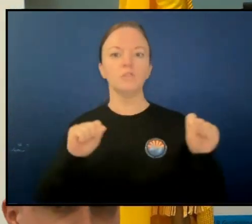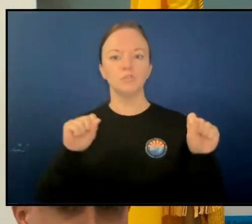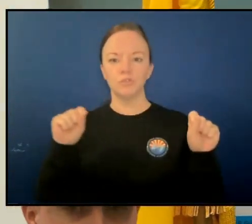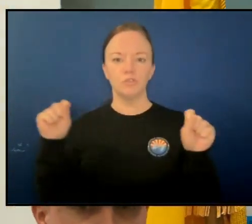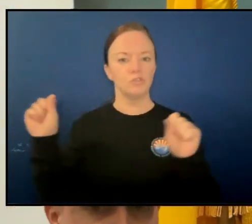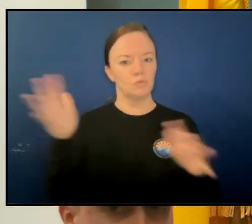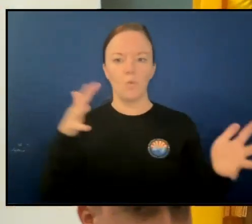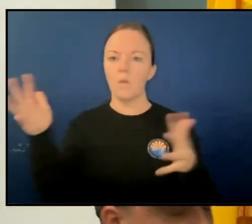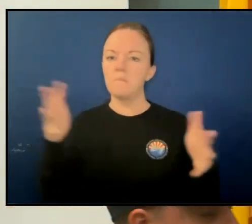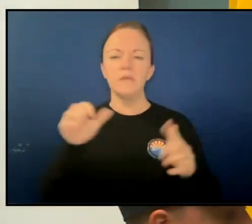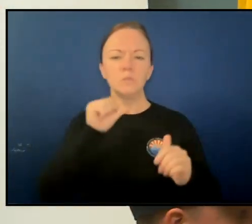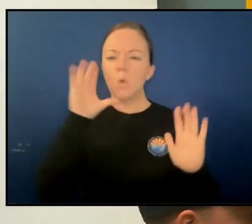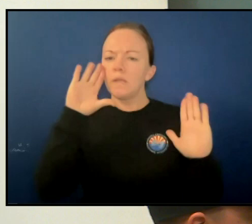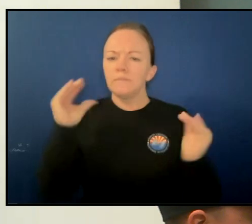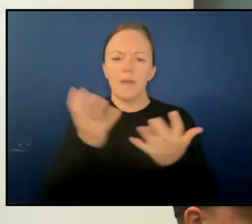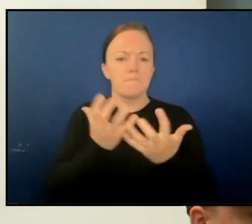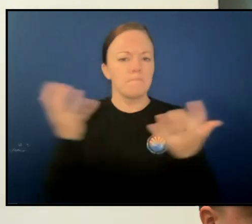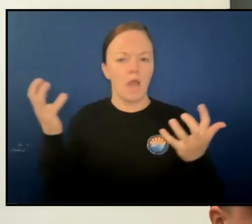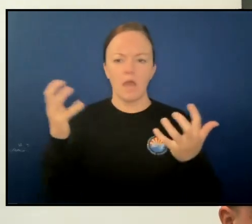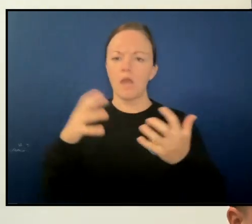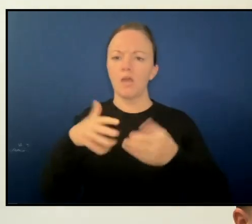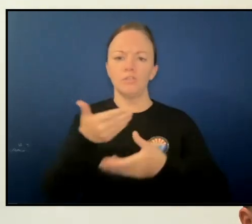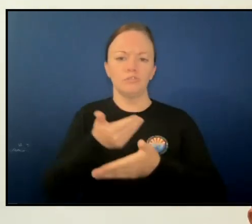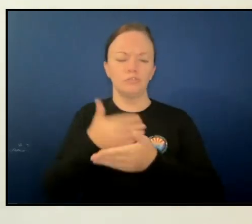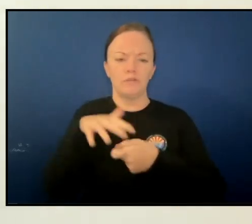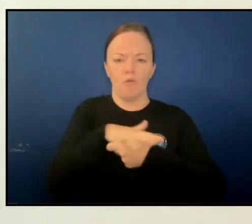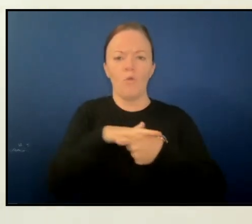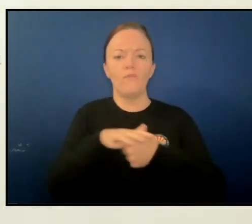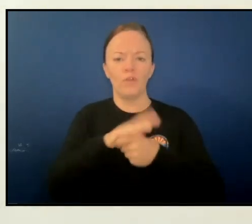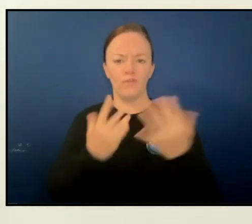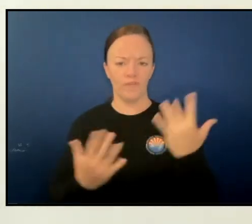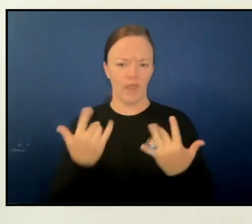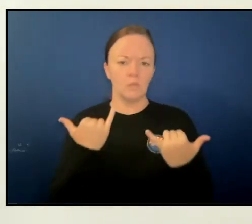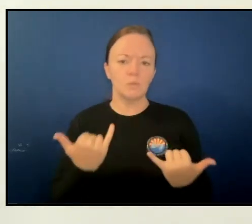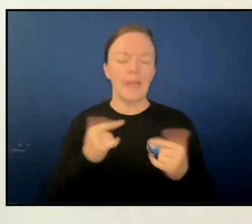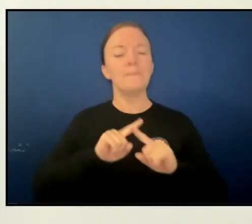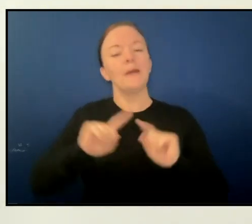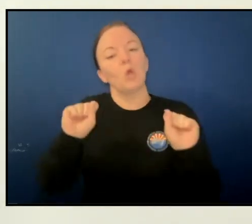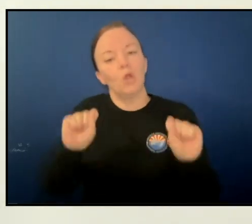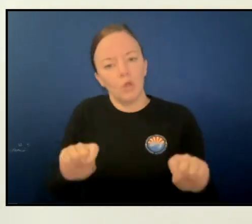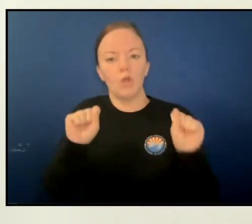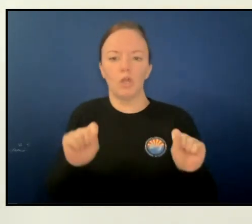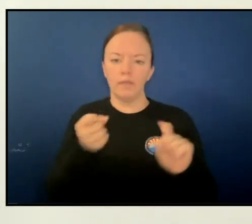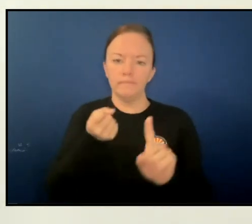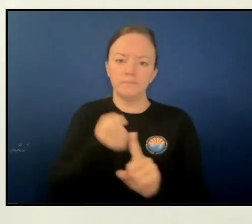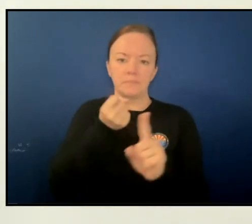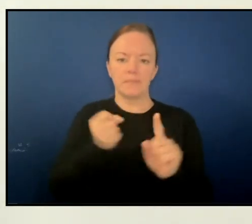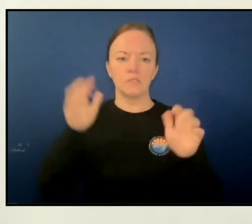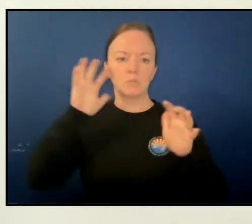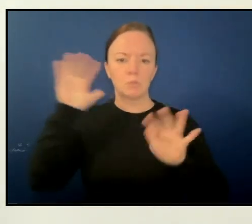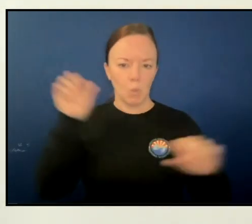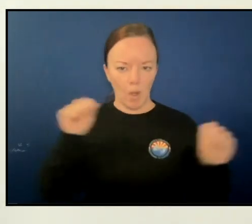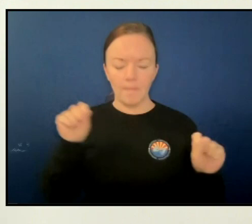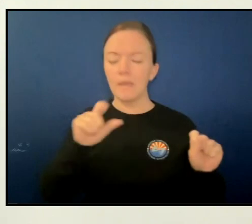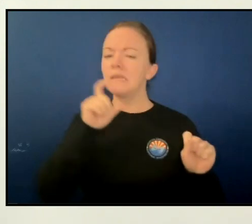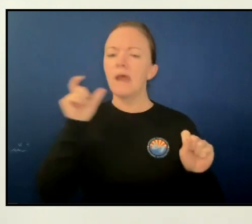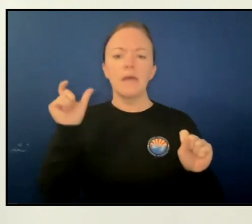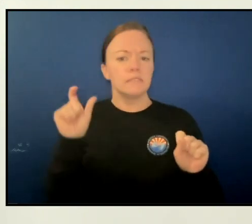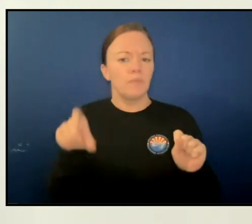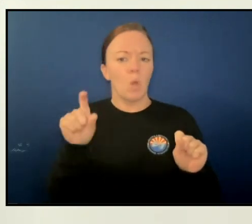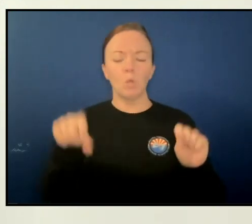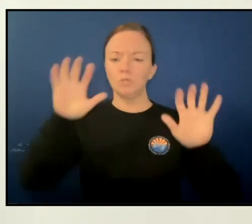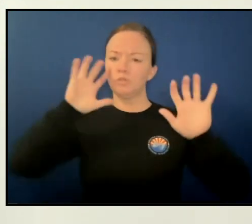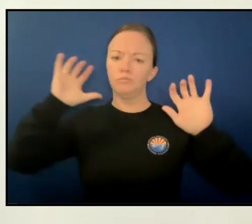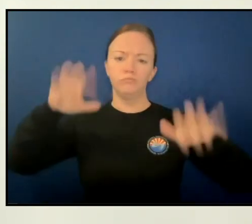lot over the fire today, but we could potentially see a storm. It's not supposed to produce a whole lot of precipitation because we haven't